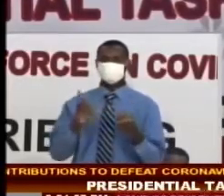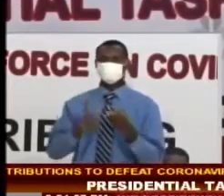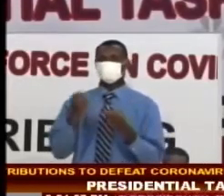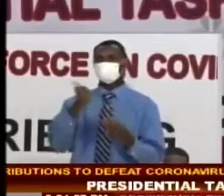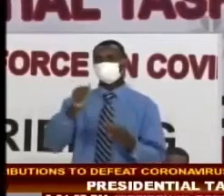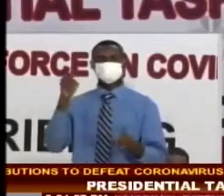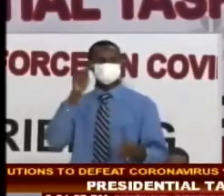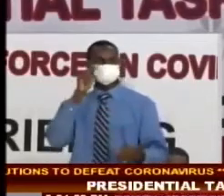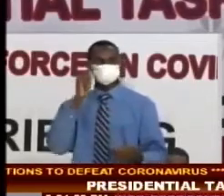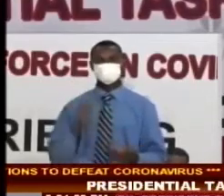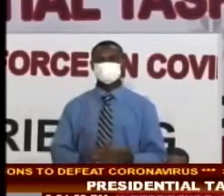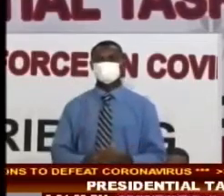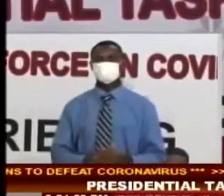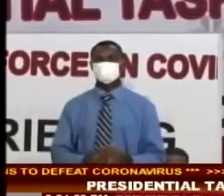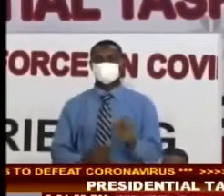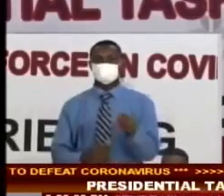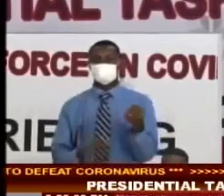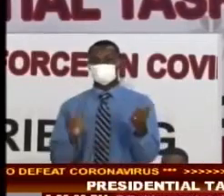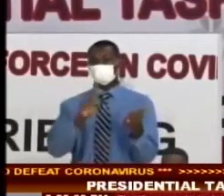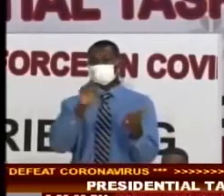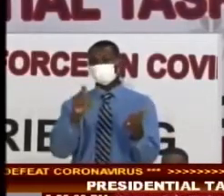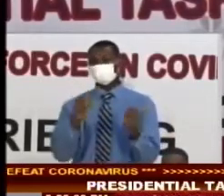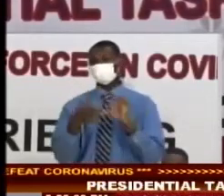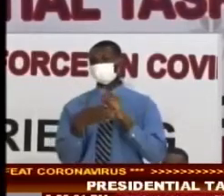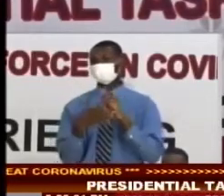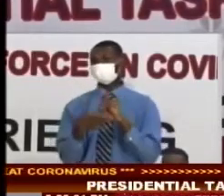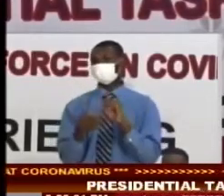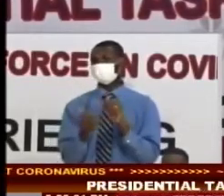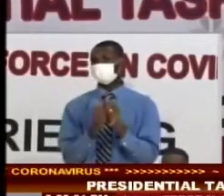The other one has to do with